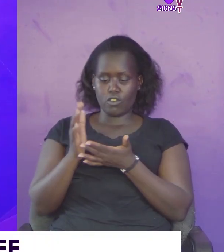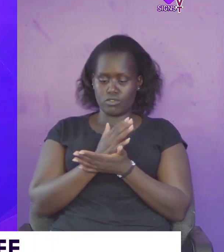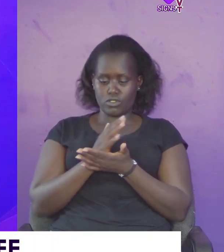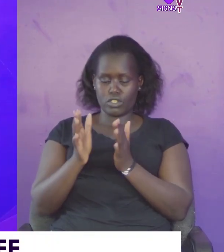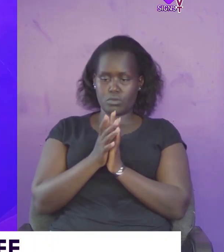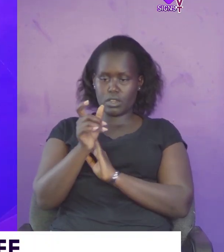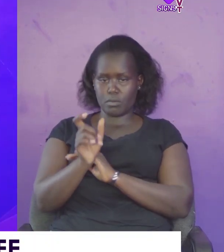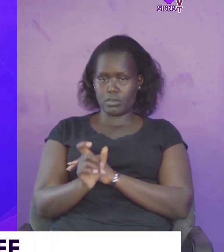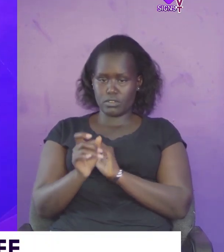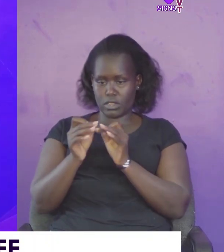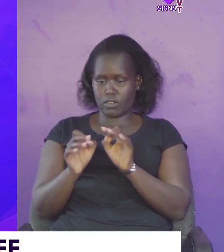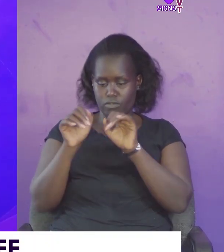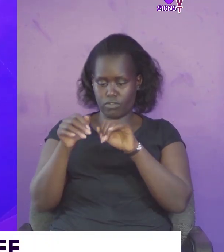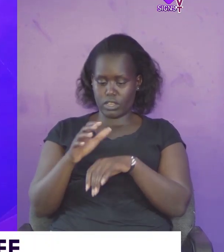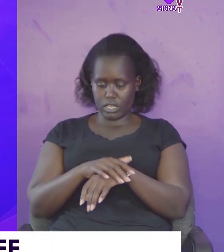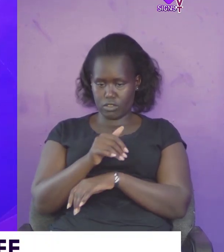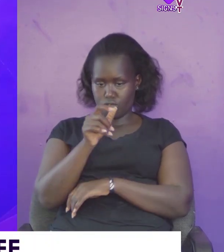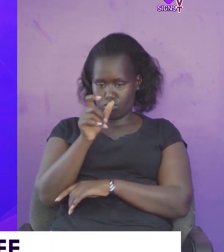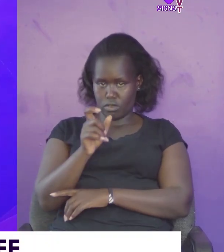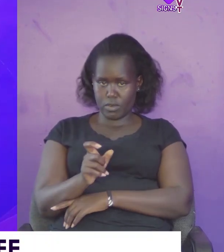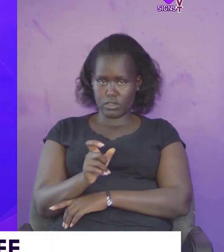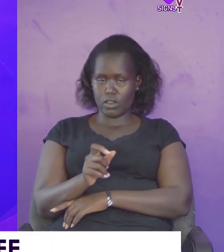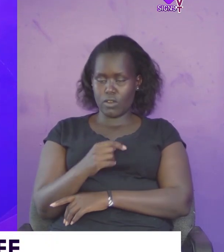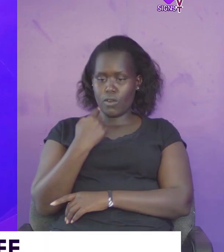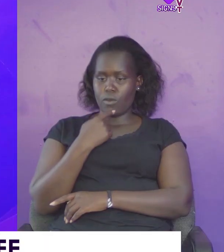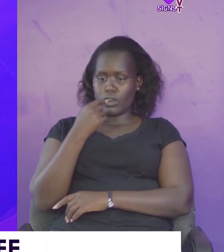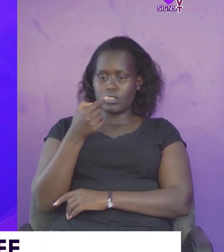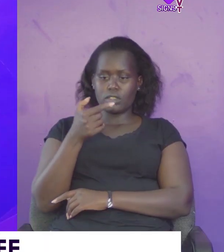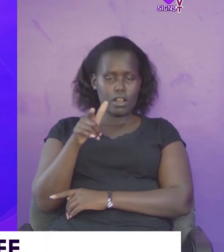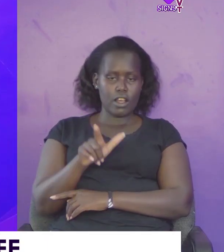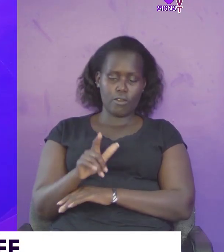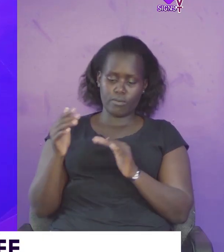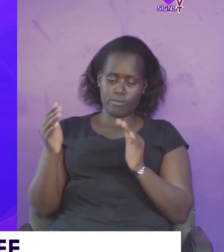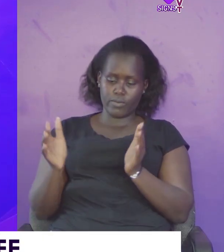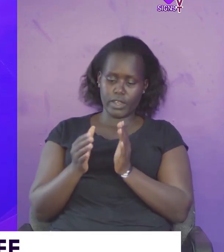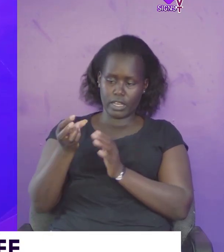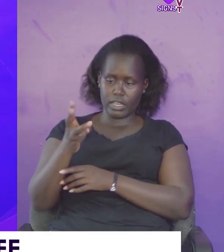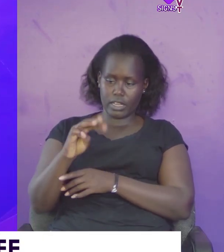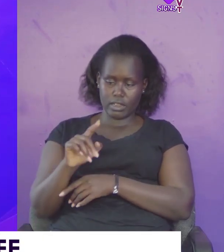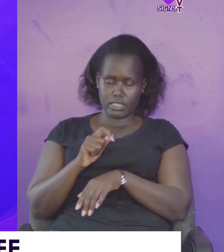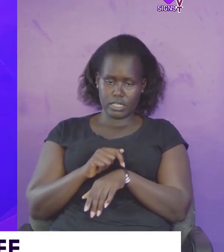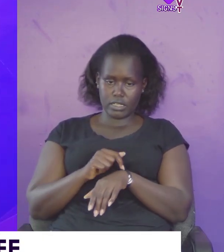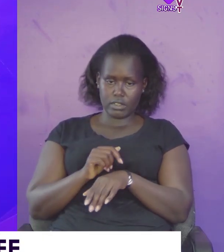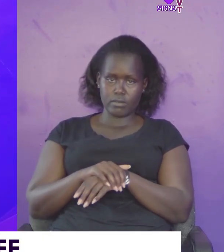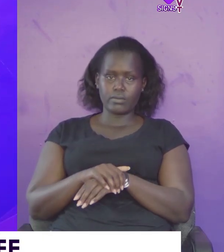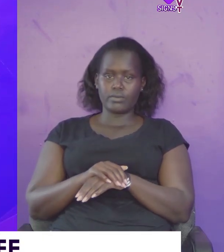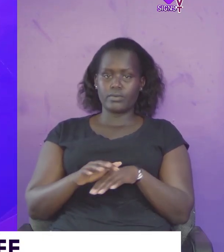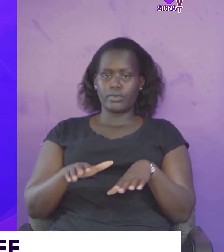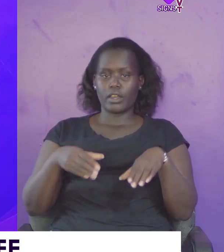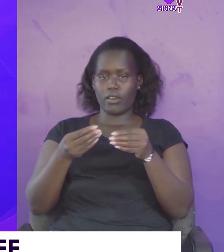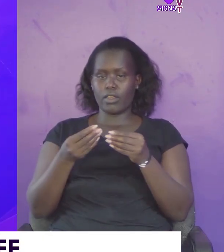somebody. If you can reach out to someone who is down and encourage them this season, give them a cloth, food,